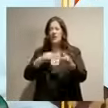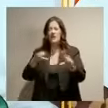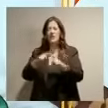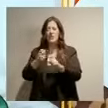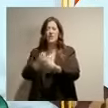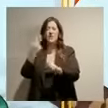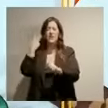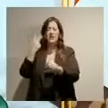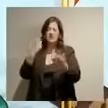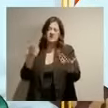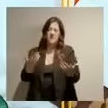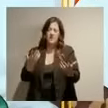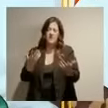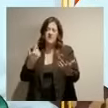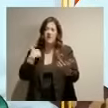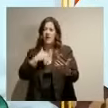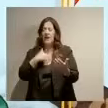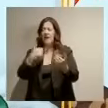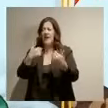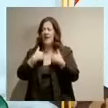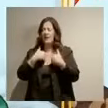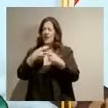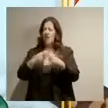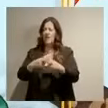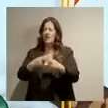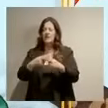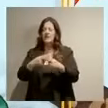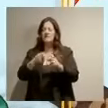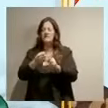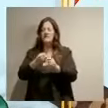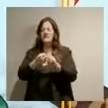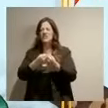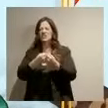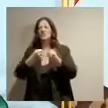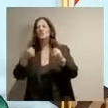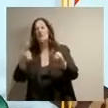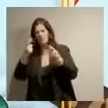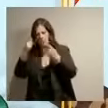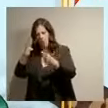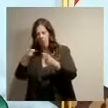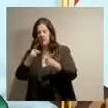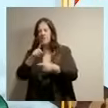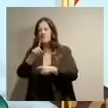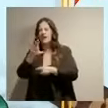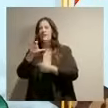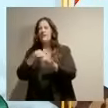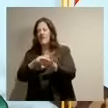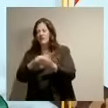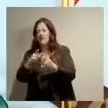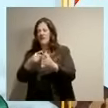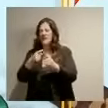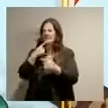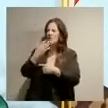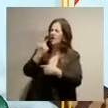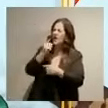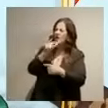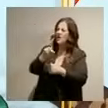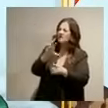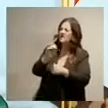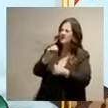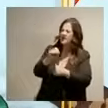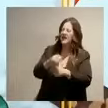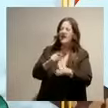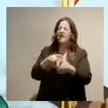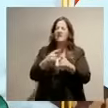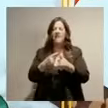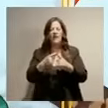that we had a 200,000, I remember we called it a stretch goal a couple of years ago. Then it was 100,000. And then I said, we'll do 150. And then we went back,